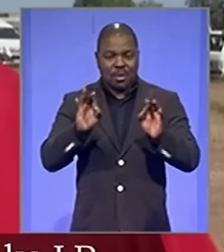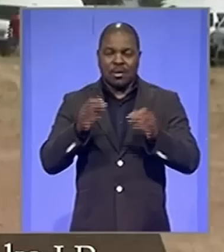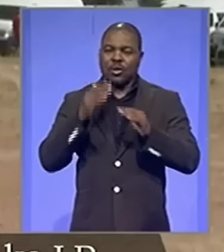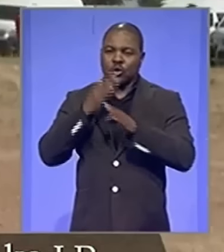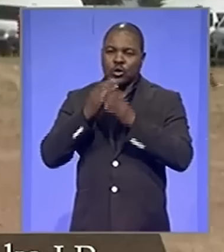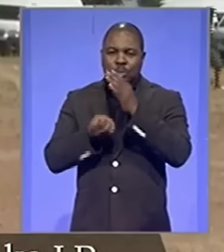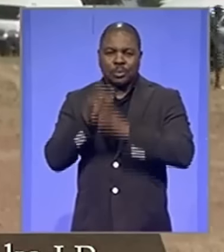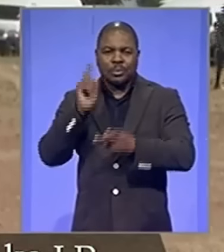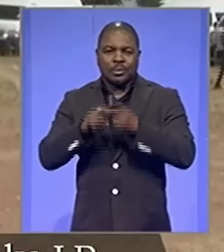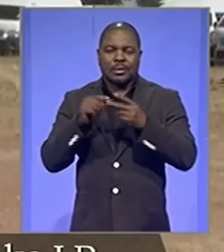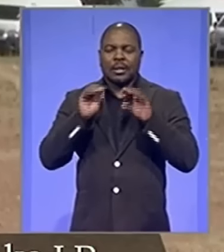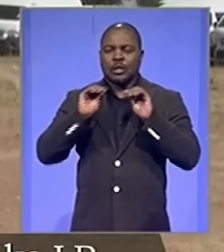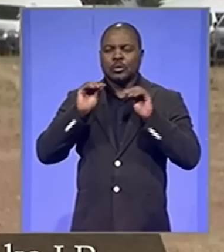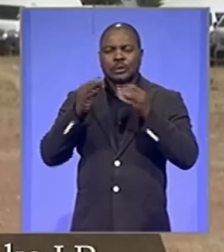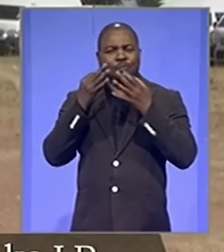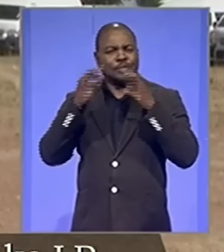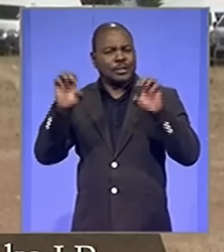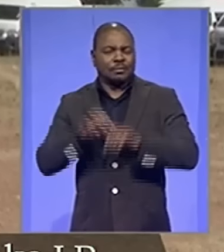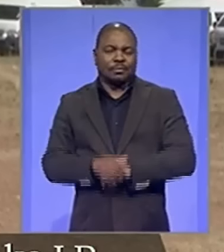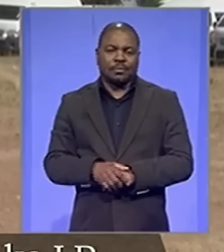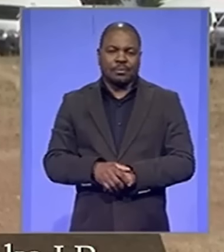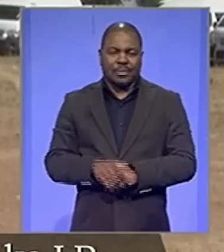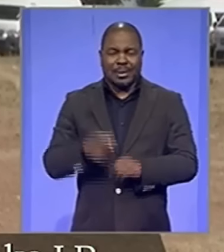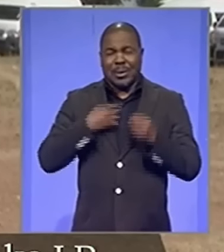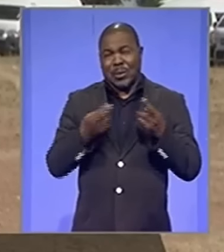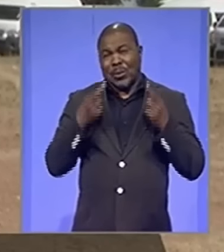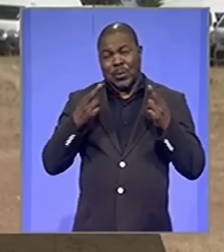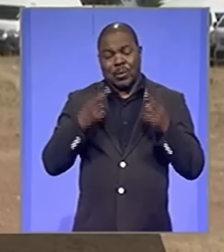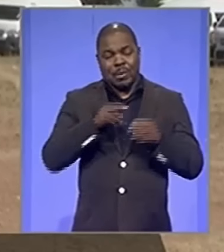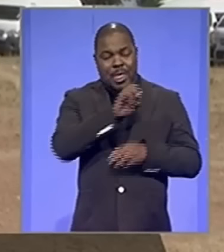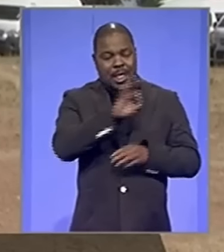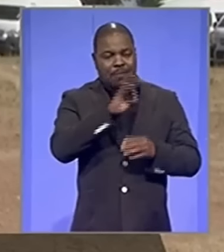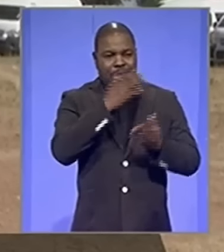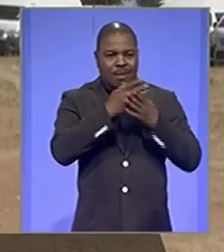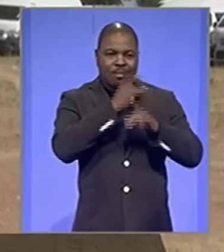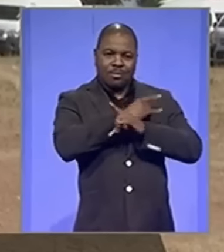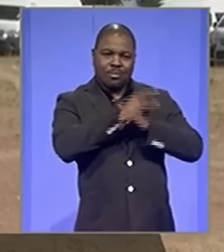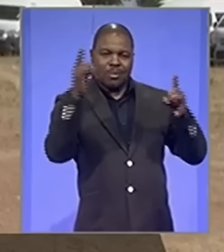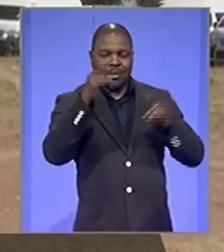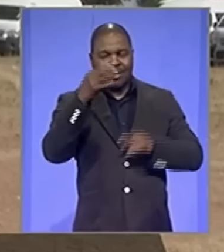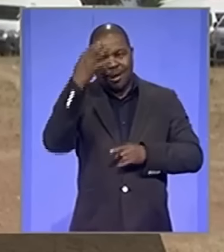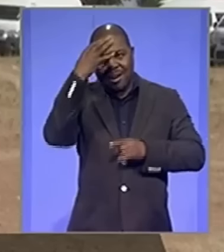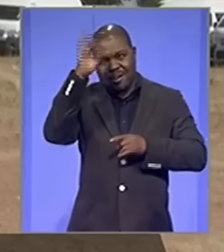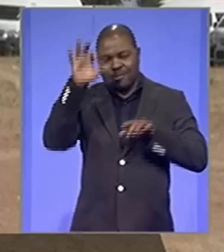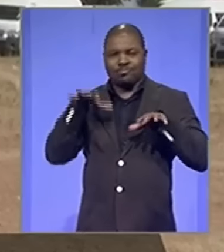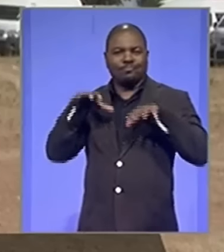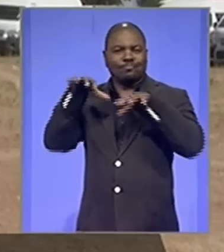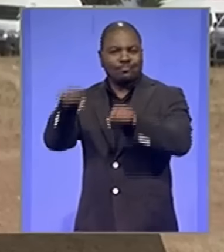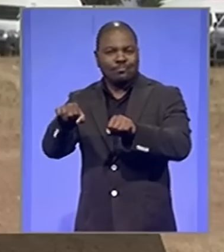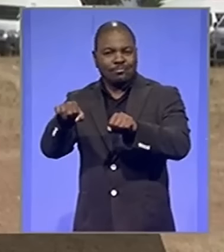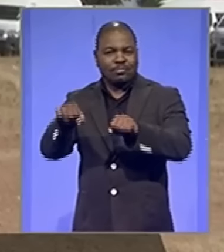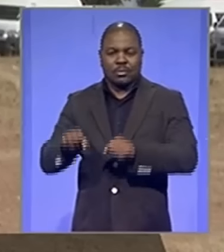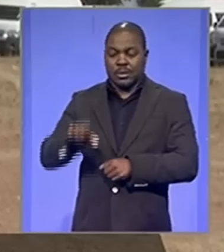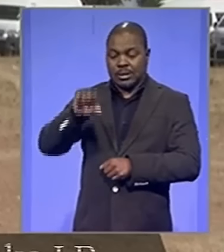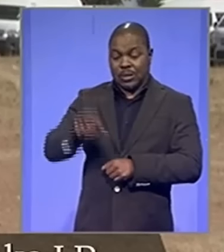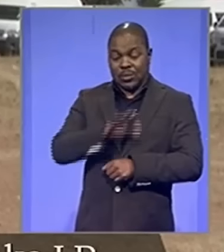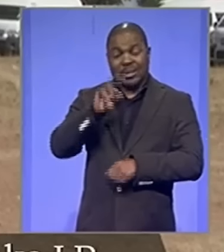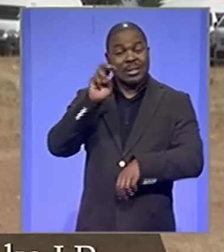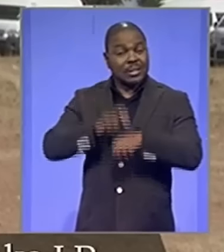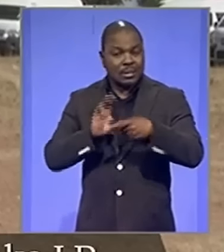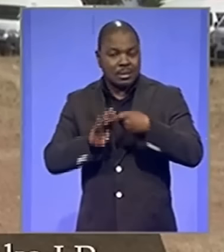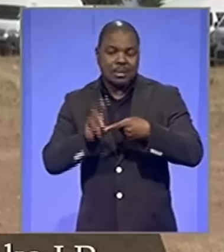education. Ke be ke duma gore ka re EFF e ka dula ya swara mmušo and then nageng ya borena re tlhoka metsi, re